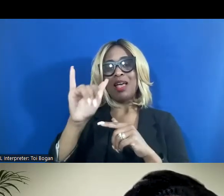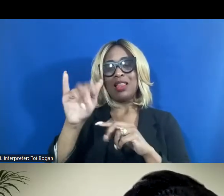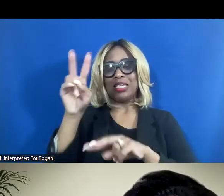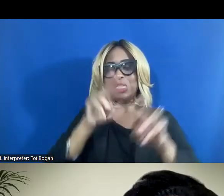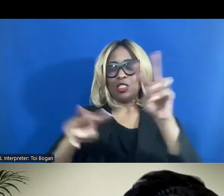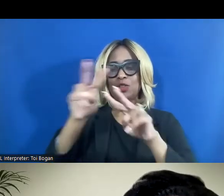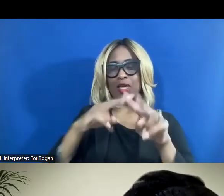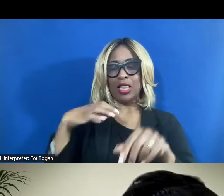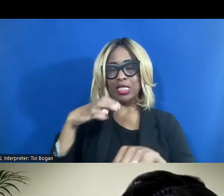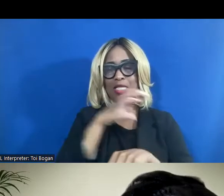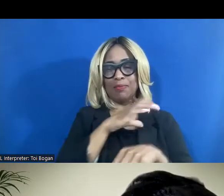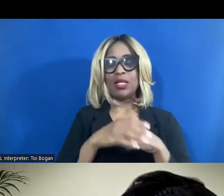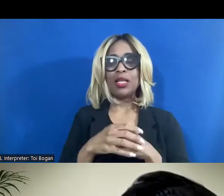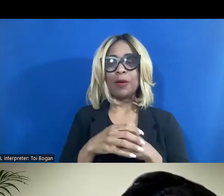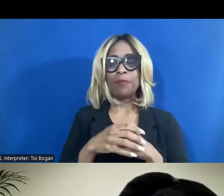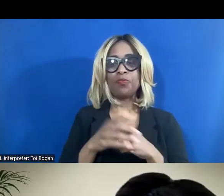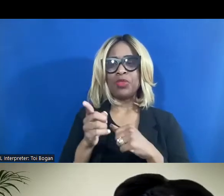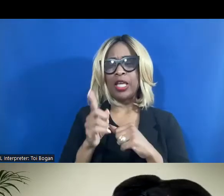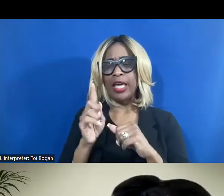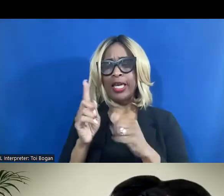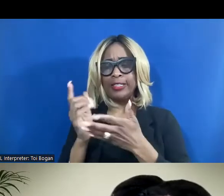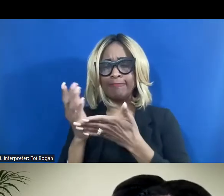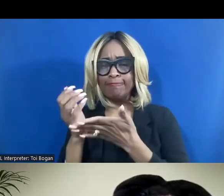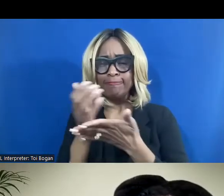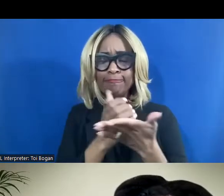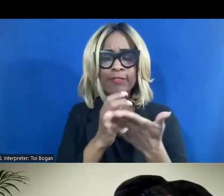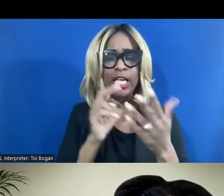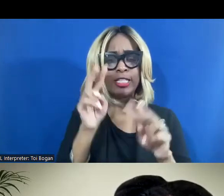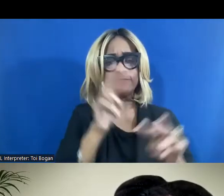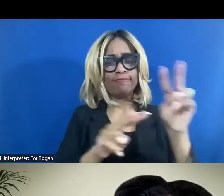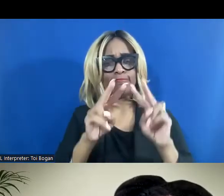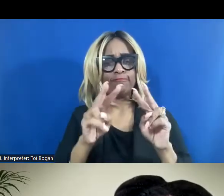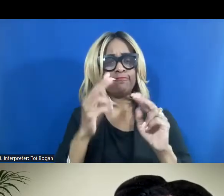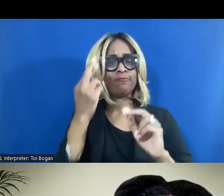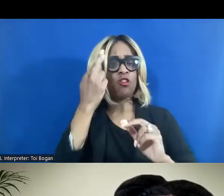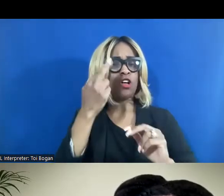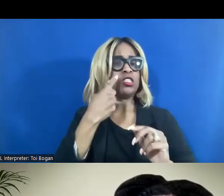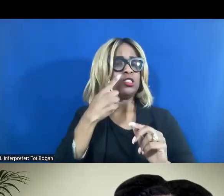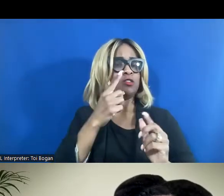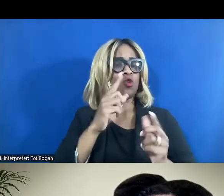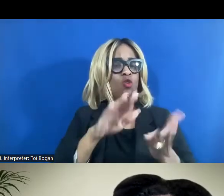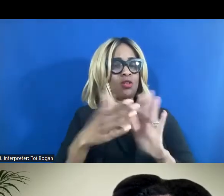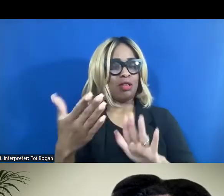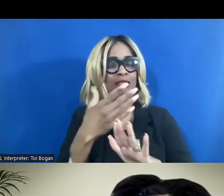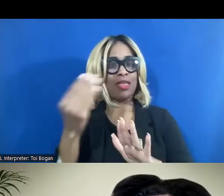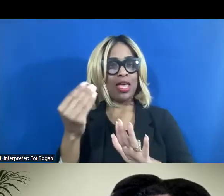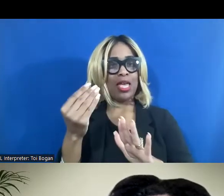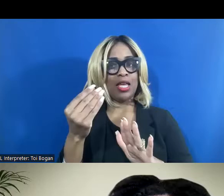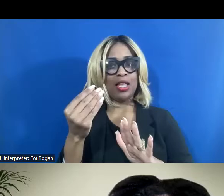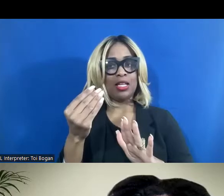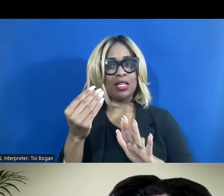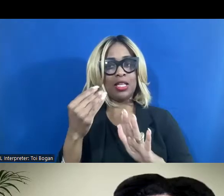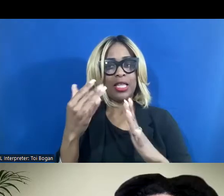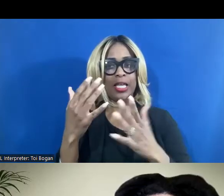They take the time to look at these causes of death and kind of convert them into numbers